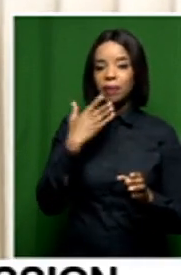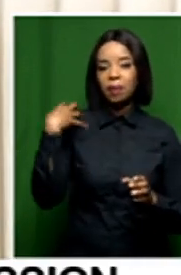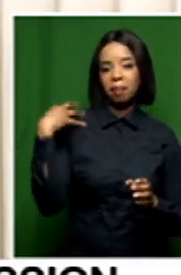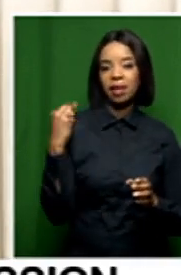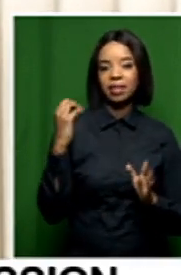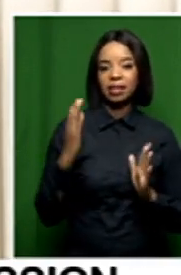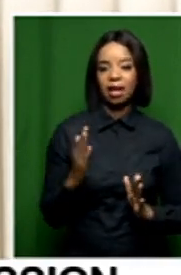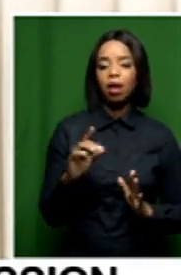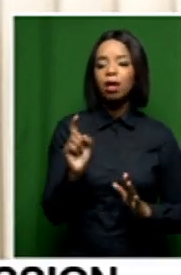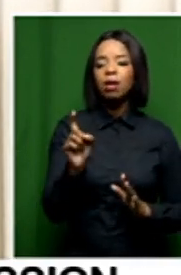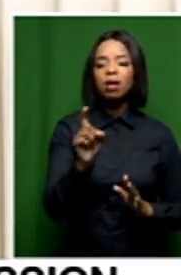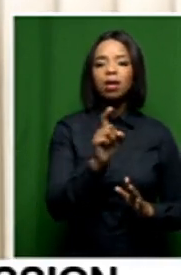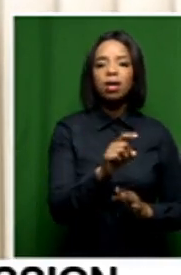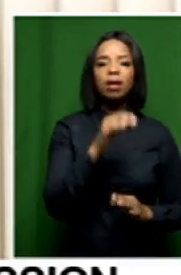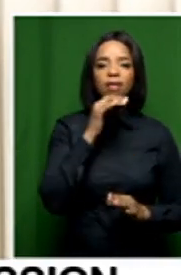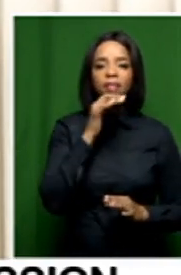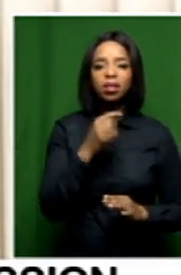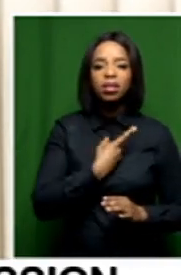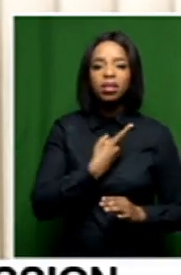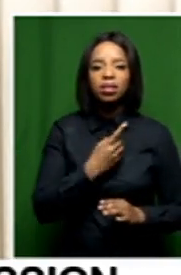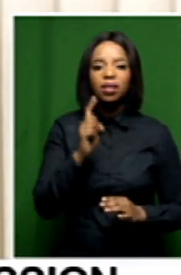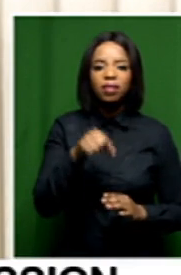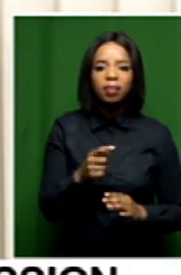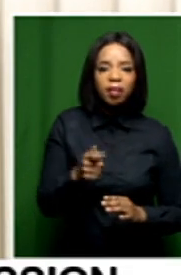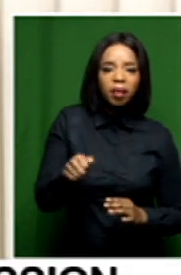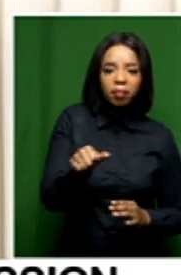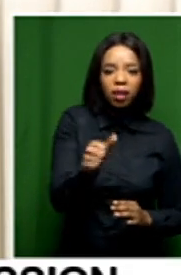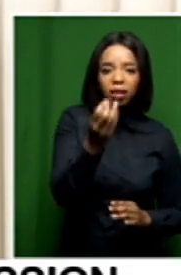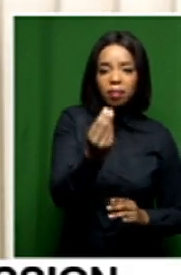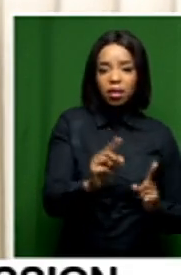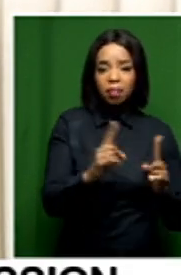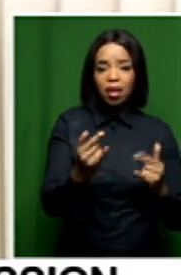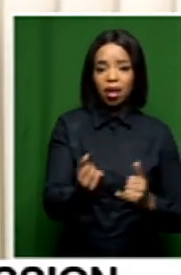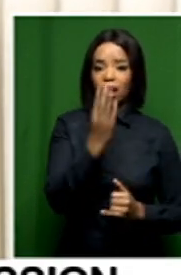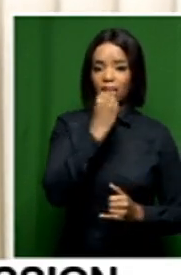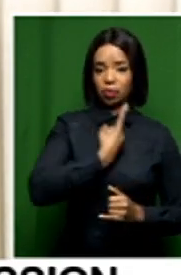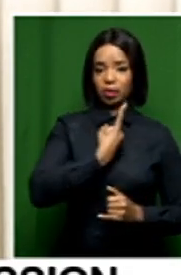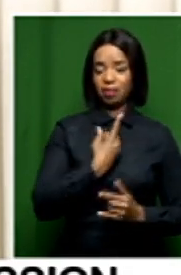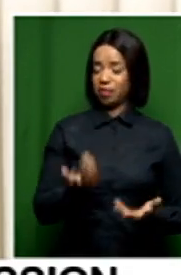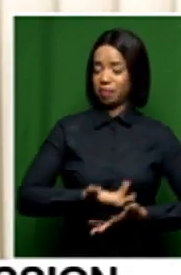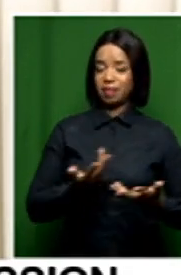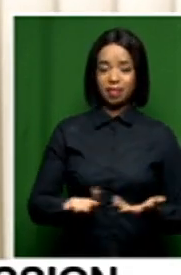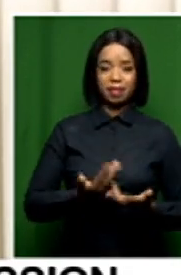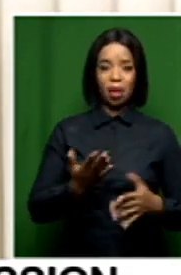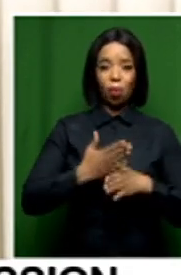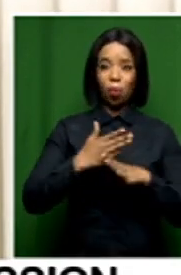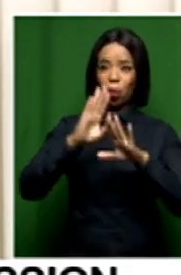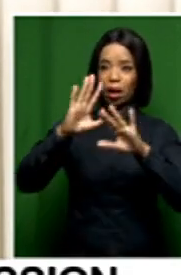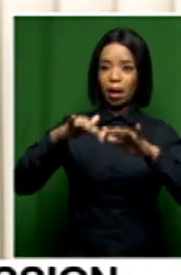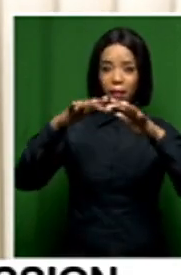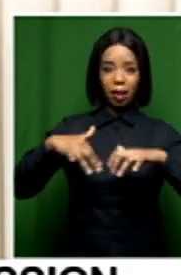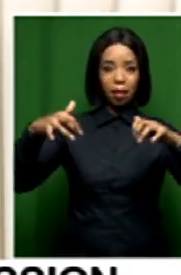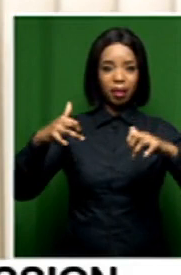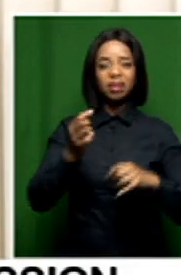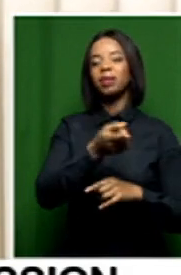yourself, what is the work of our politicians in parliament if they can't apply this oversight in which they've now